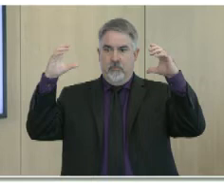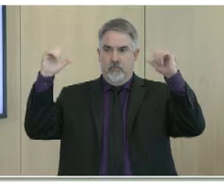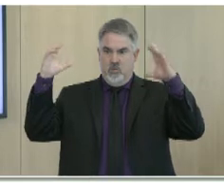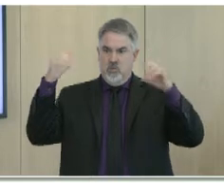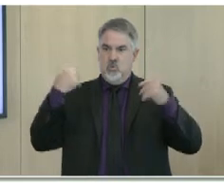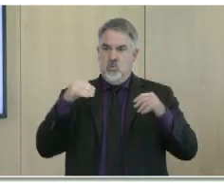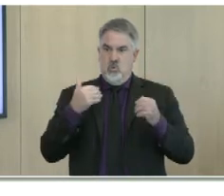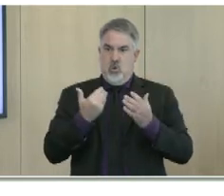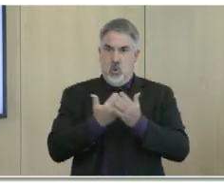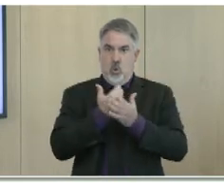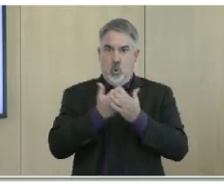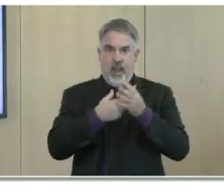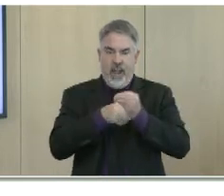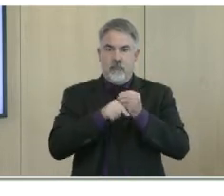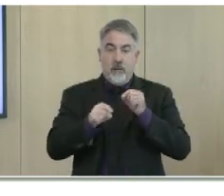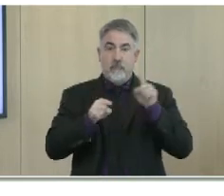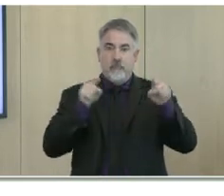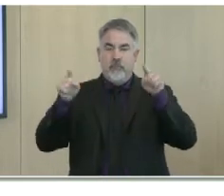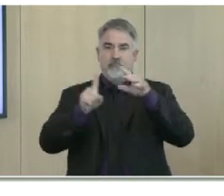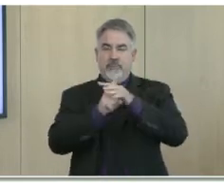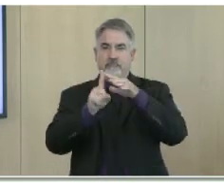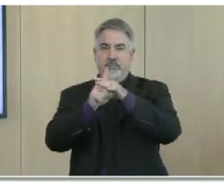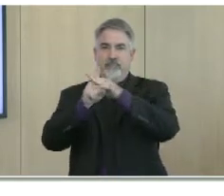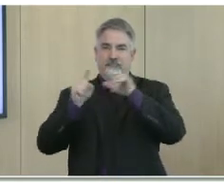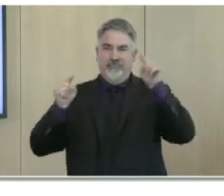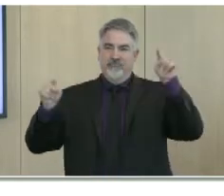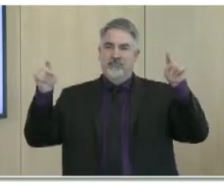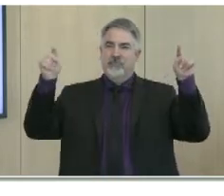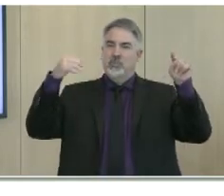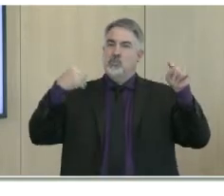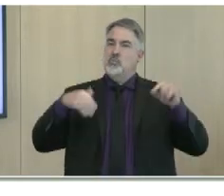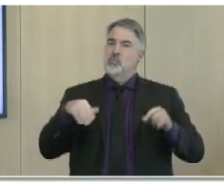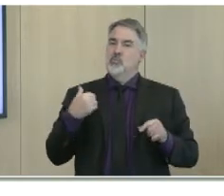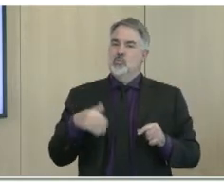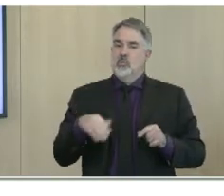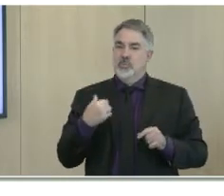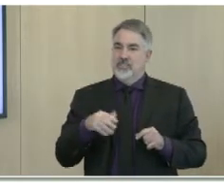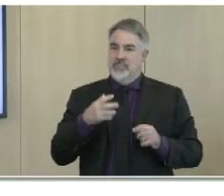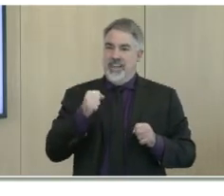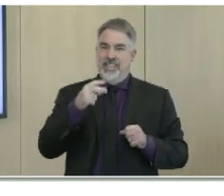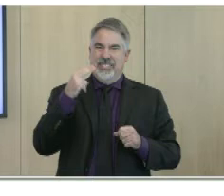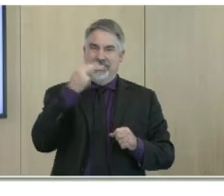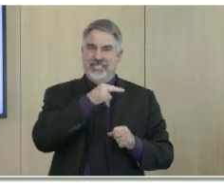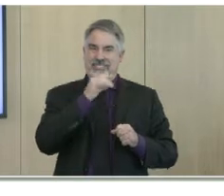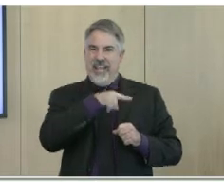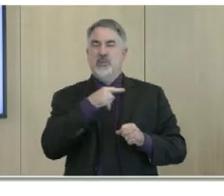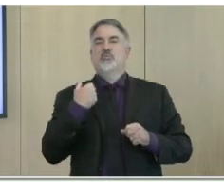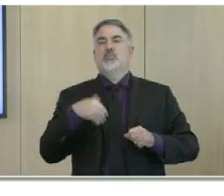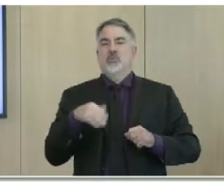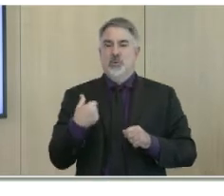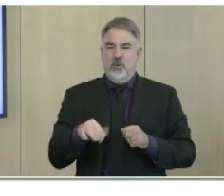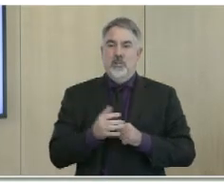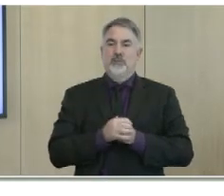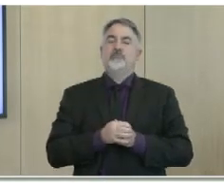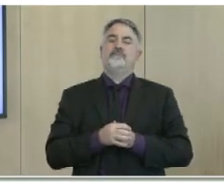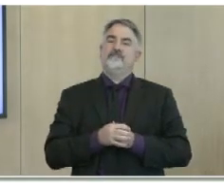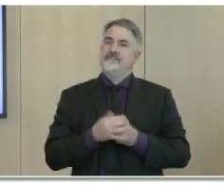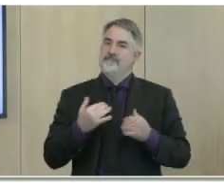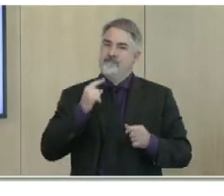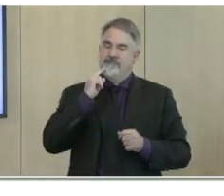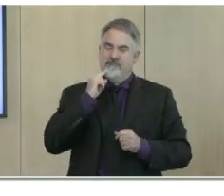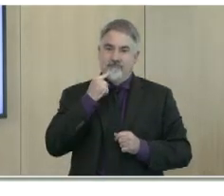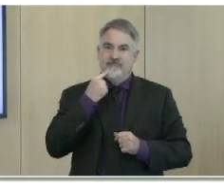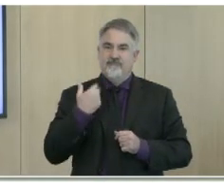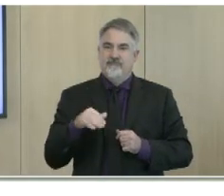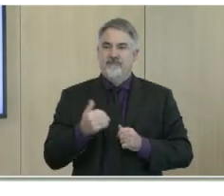COVID-19 cases throughout the country. There's over 3,069 counties across the United States, and these